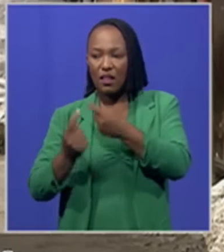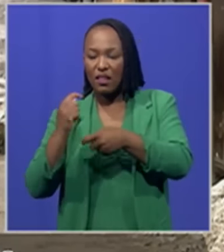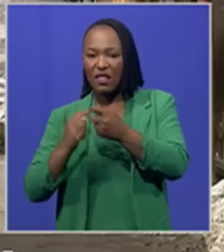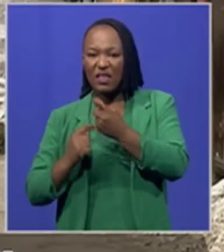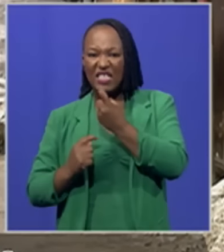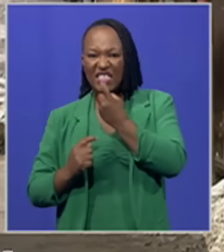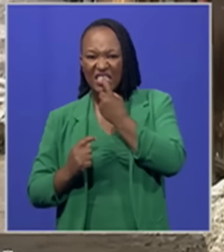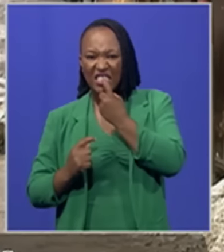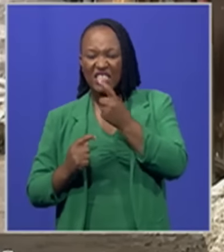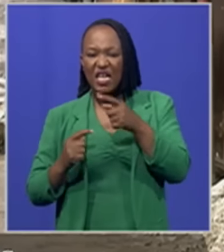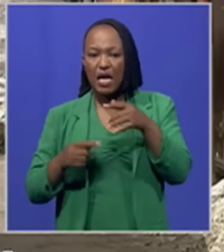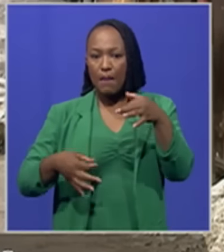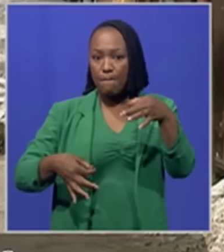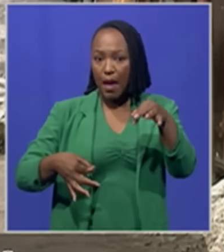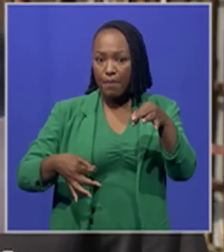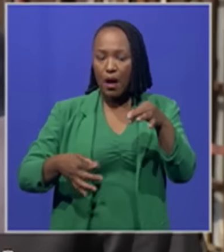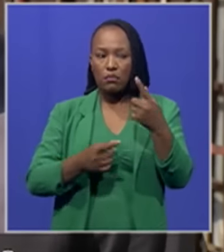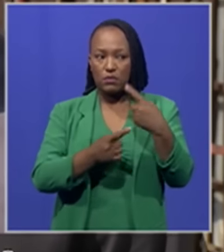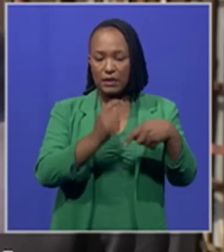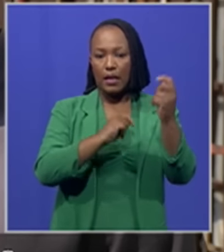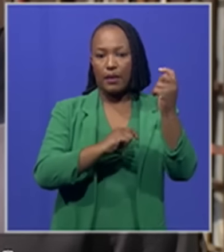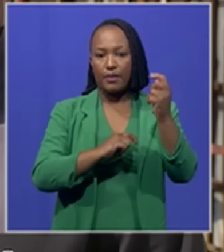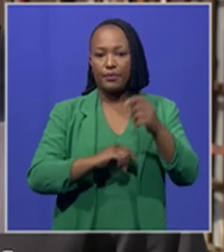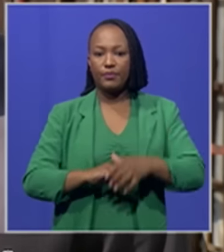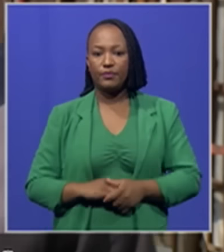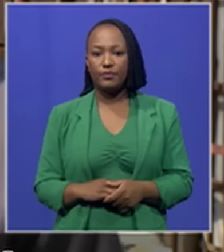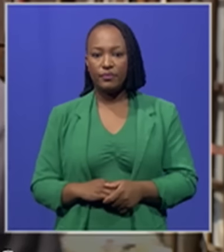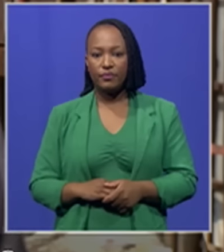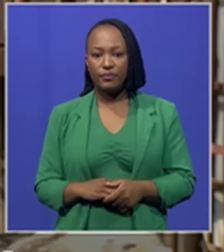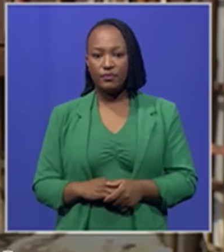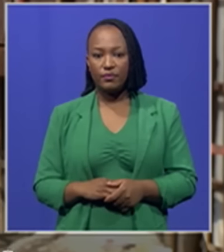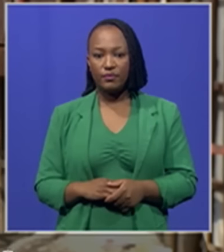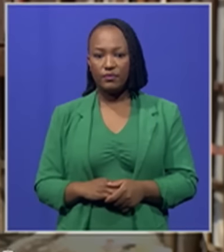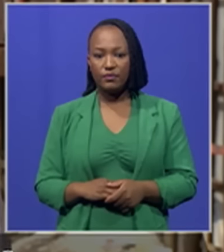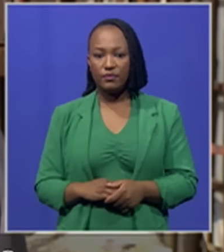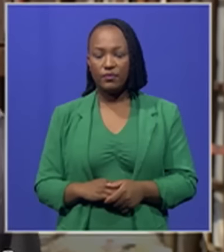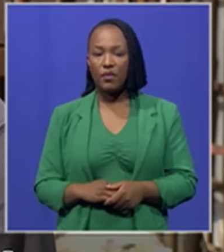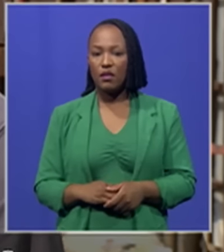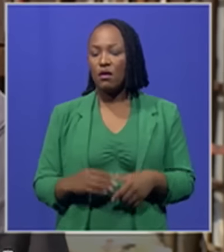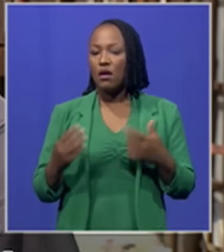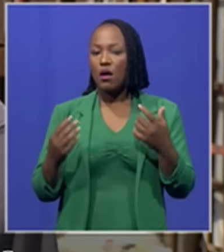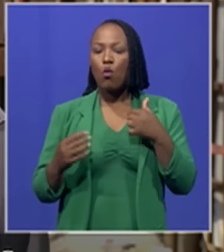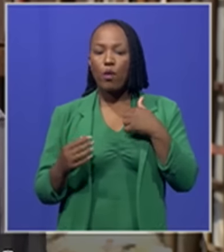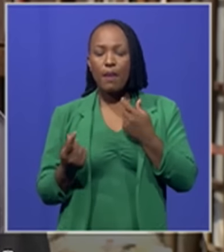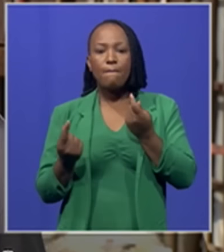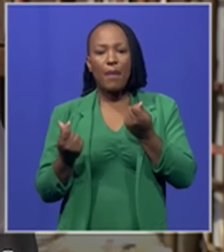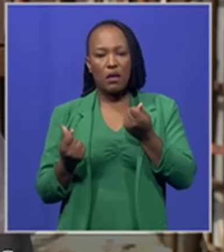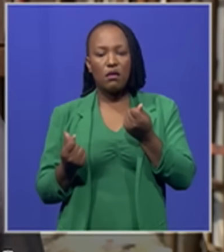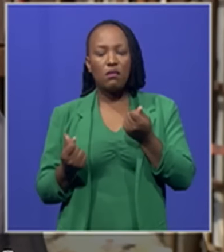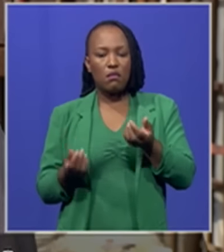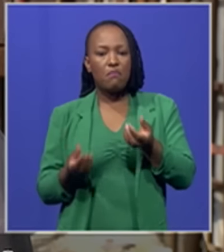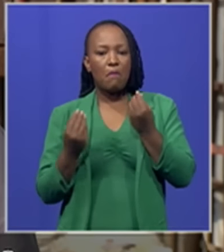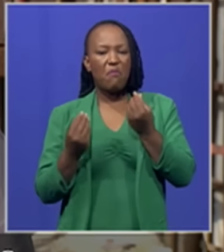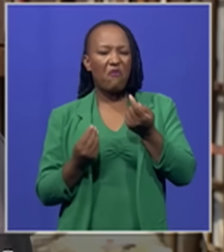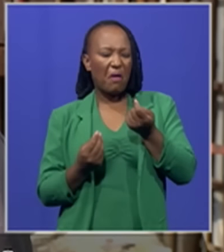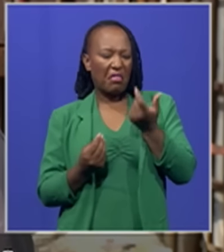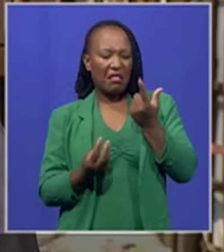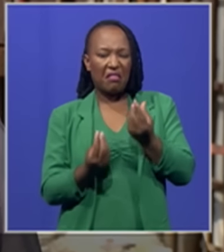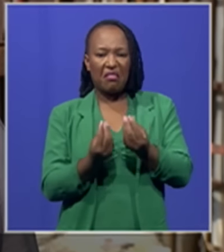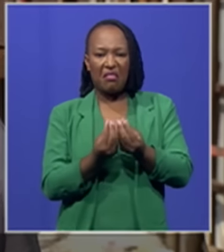le dipampiri. We make money for small things, not too much.